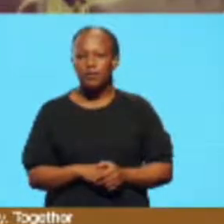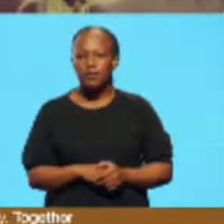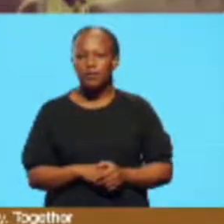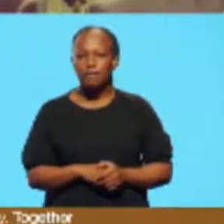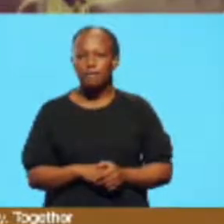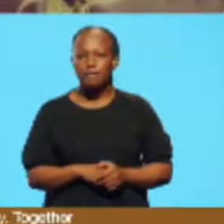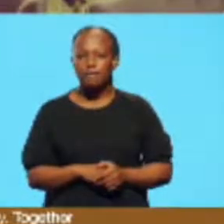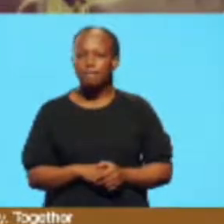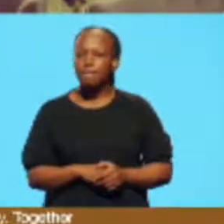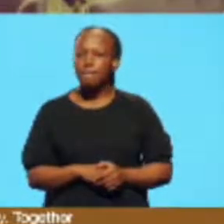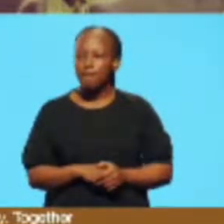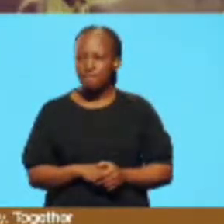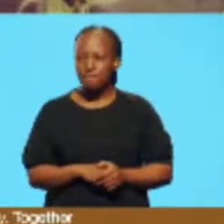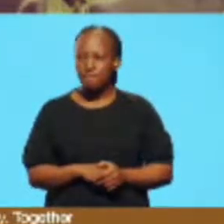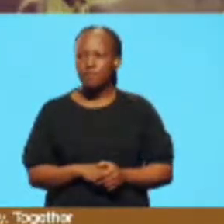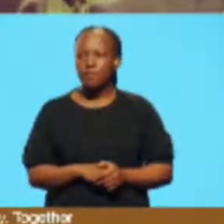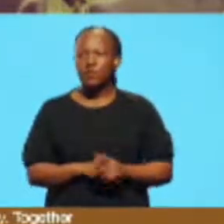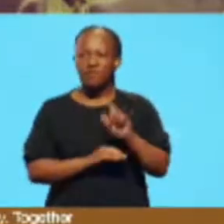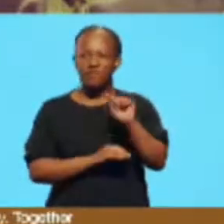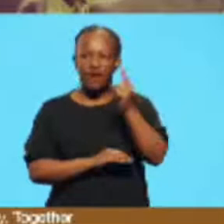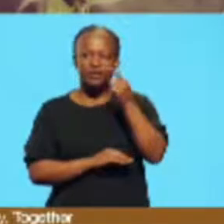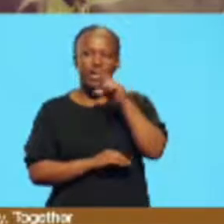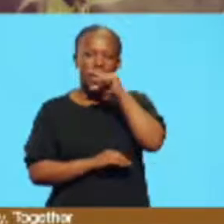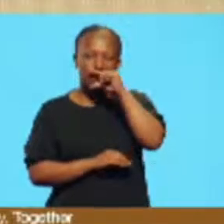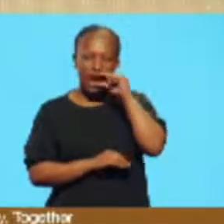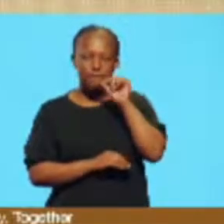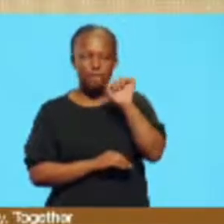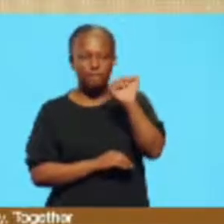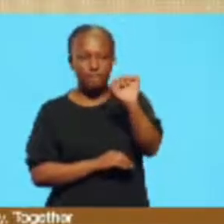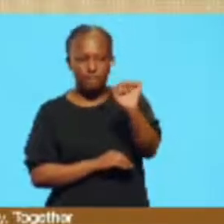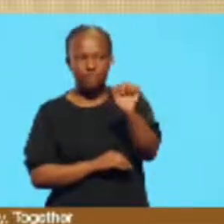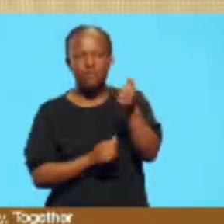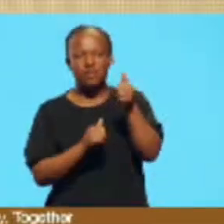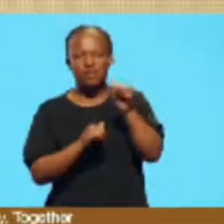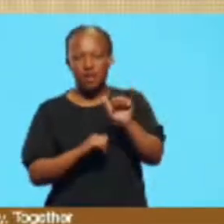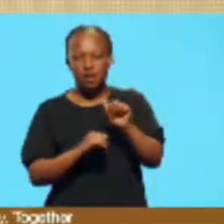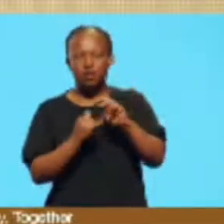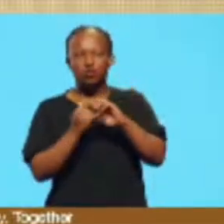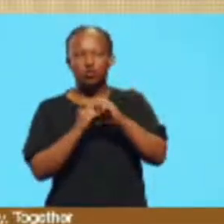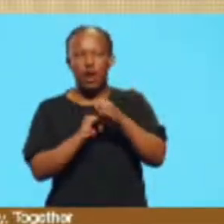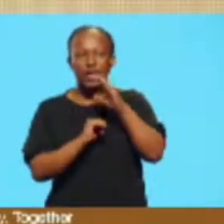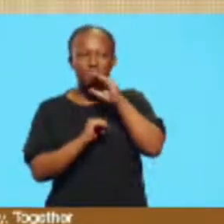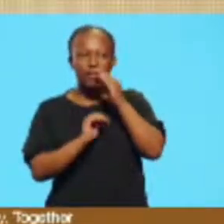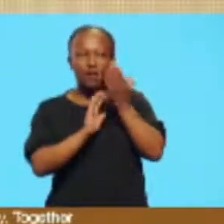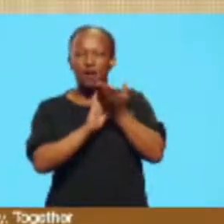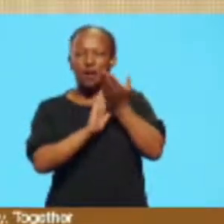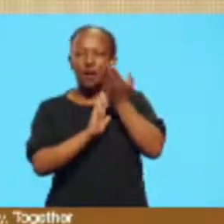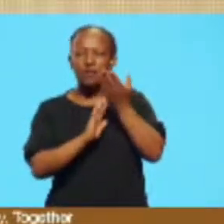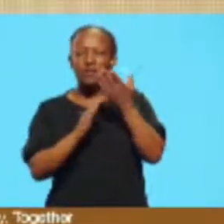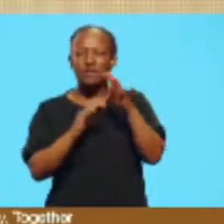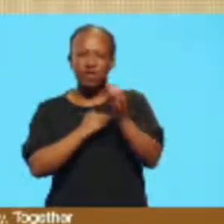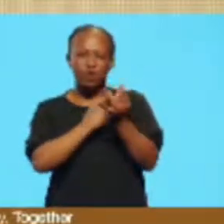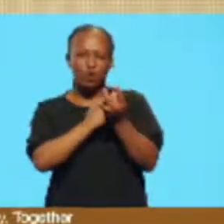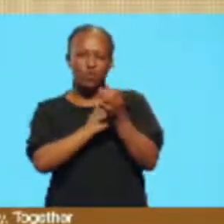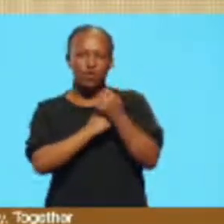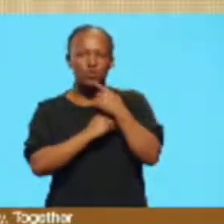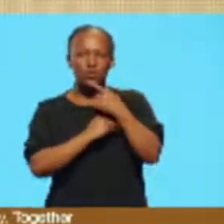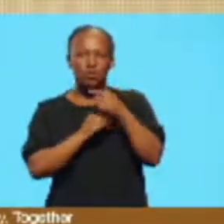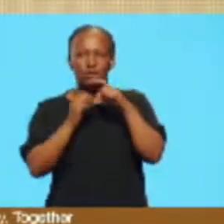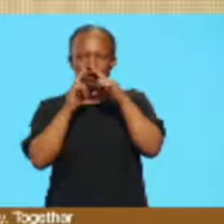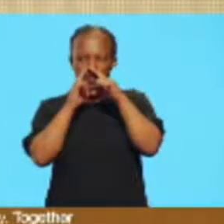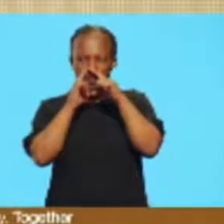Please introduce yourself as well and try to speak louder. I was advised that it's okay to remove your